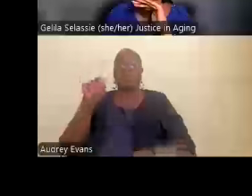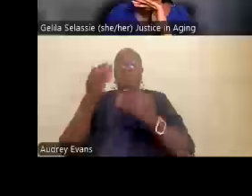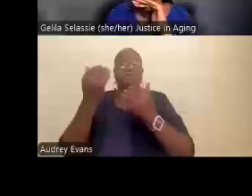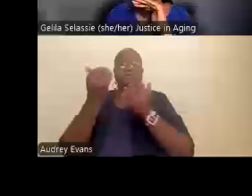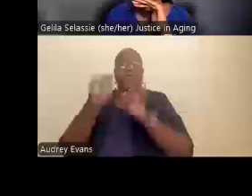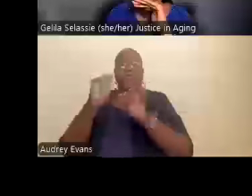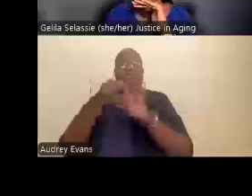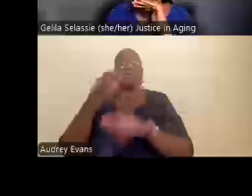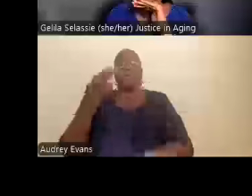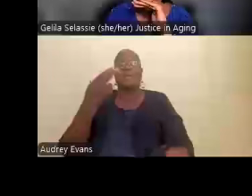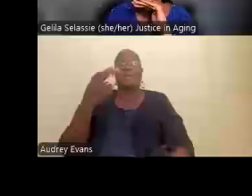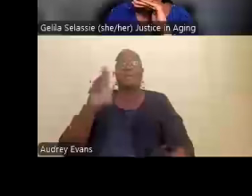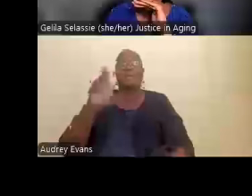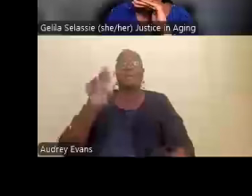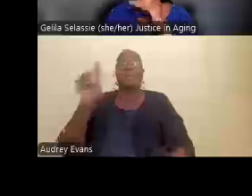H.R. 1.